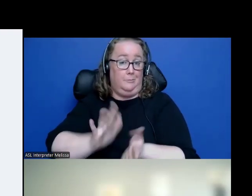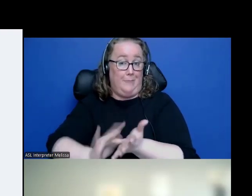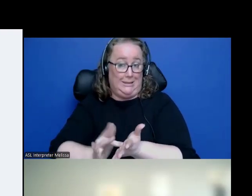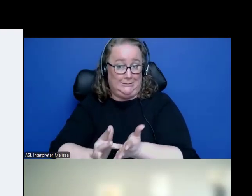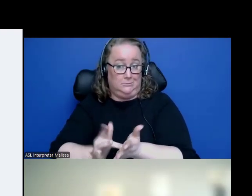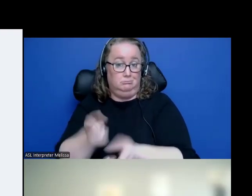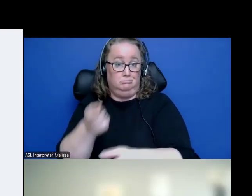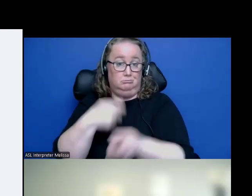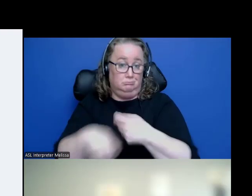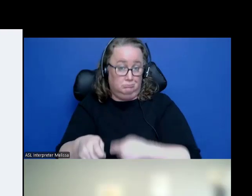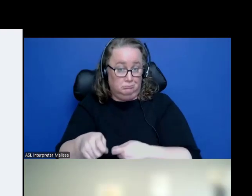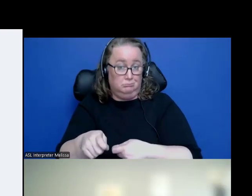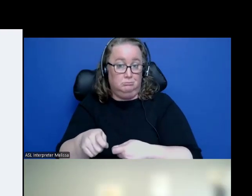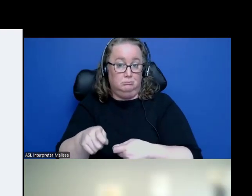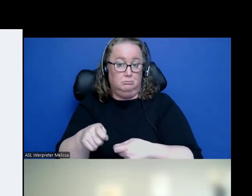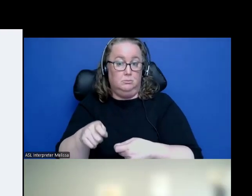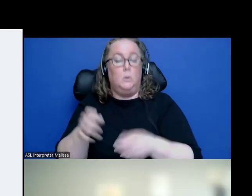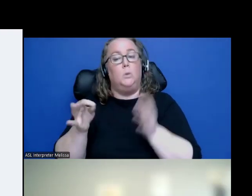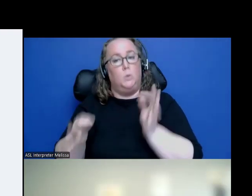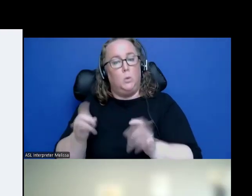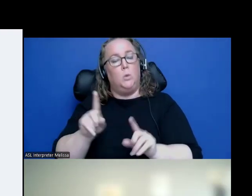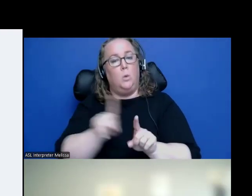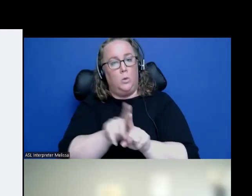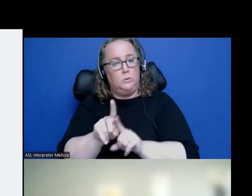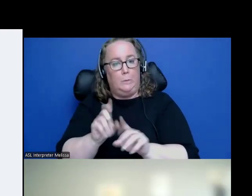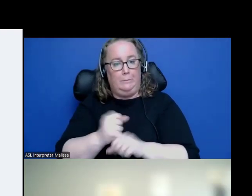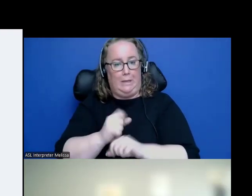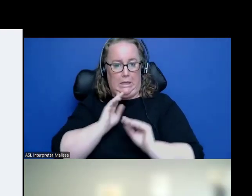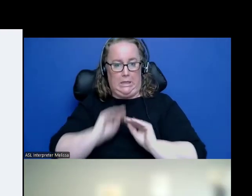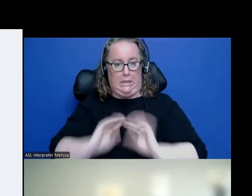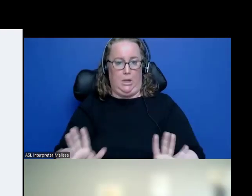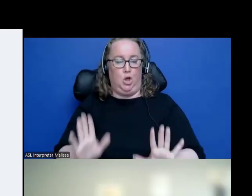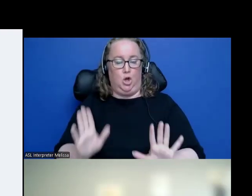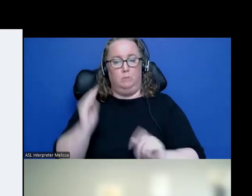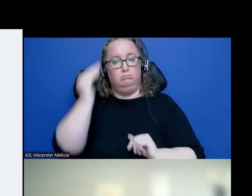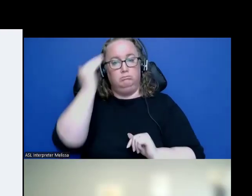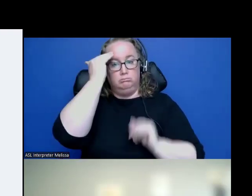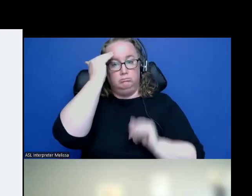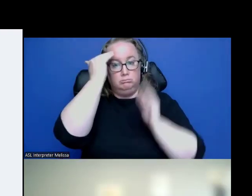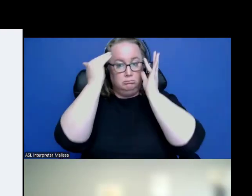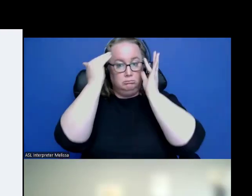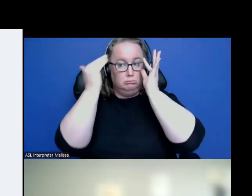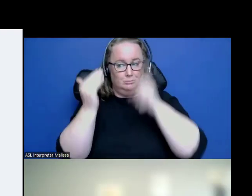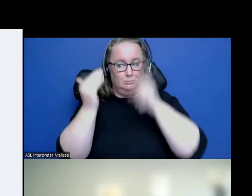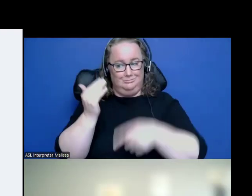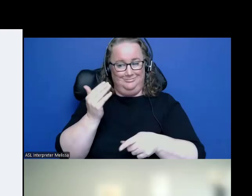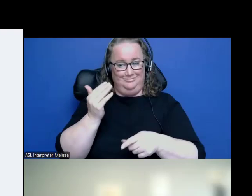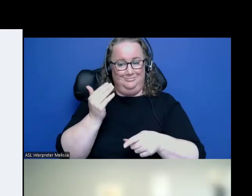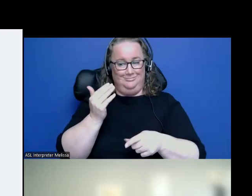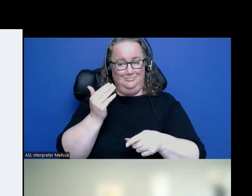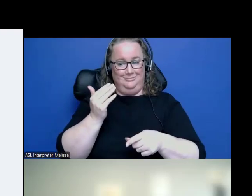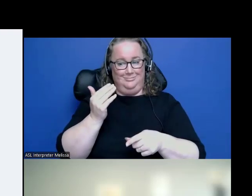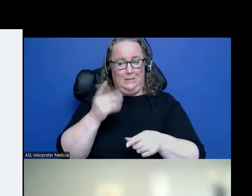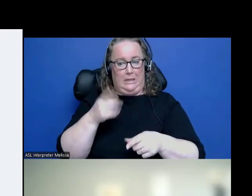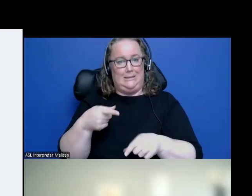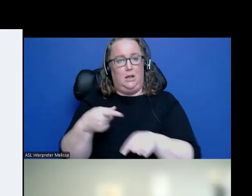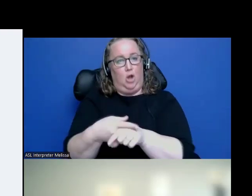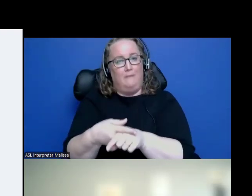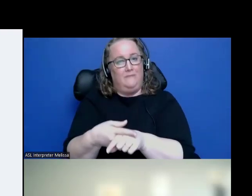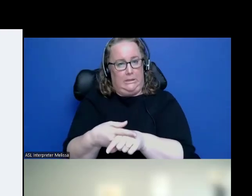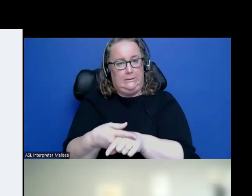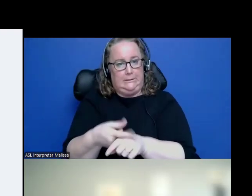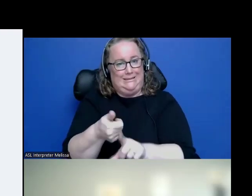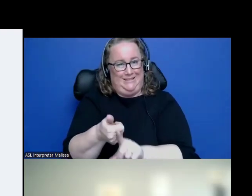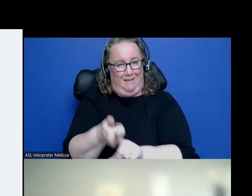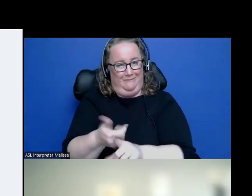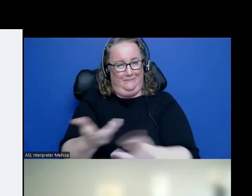It also made clear and acknowledged there's a conflict between the interest of